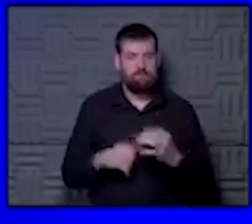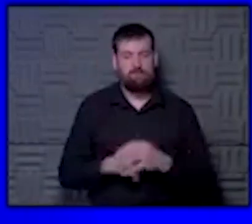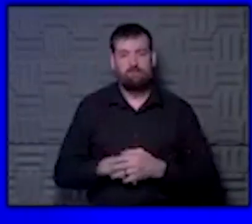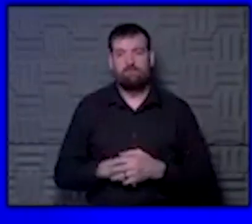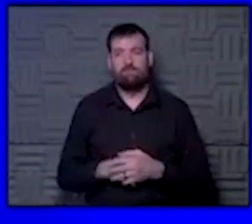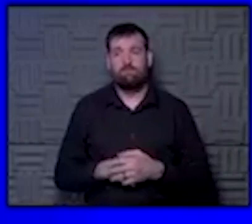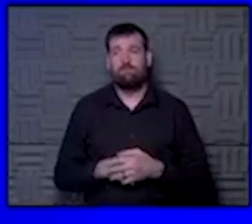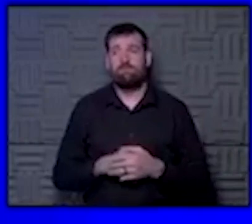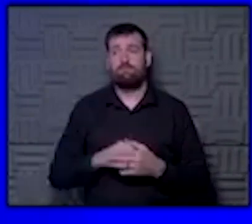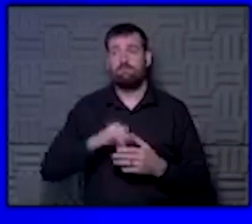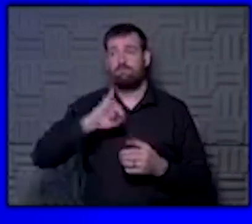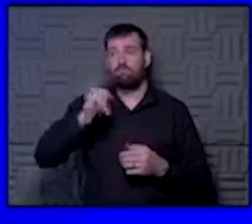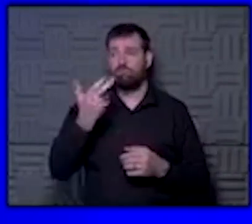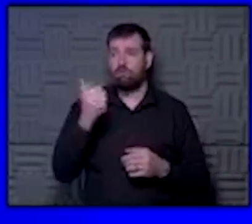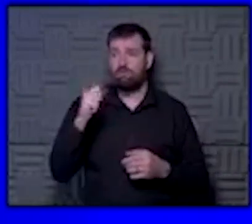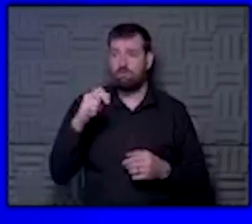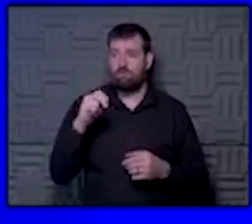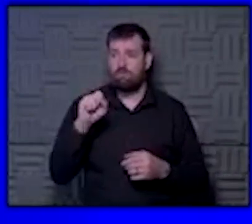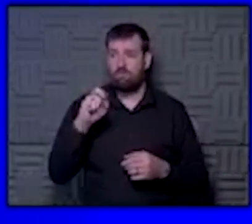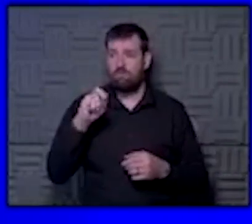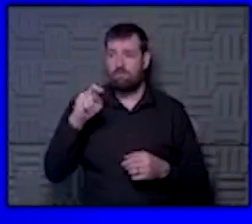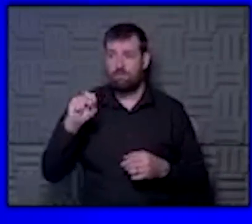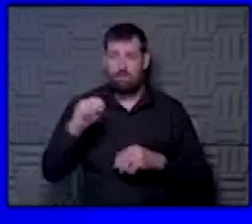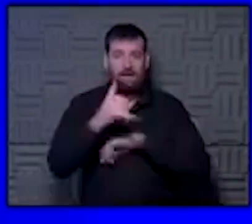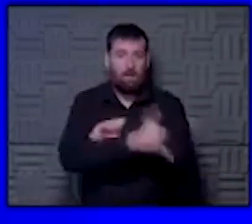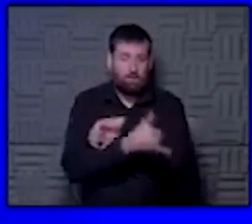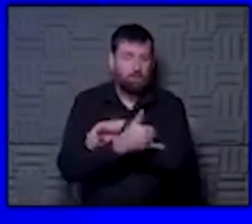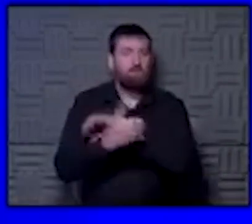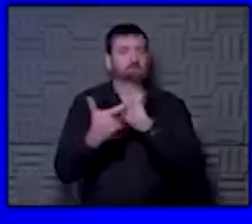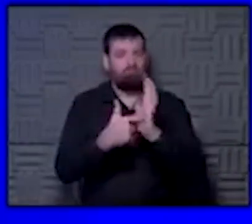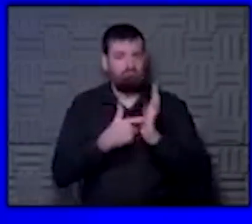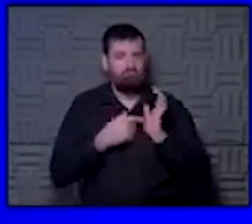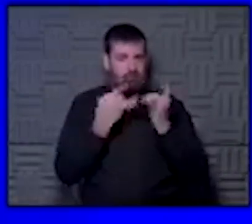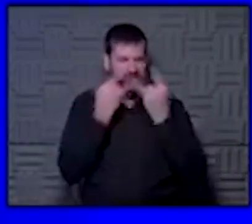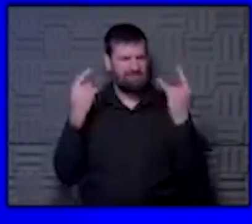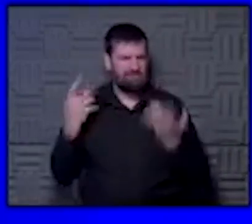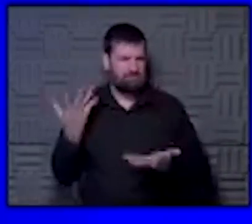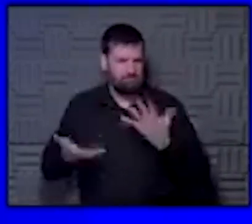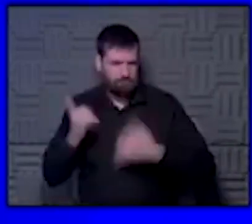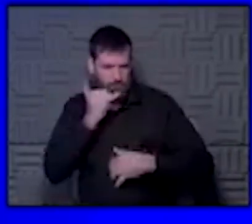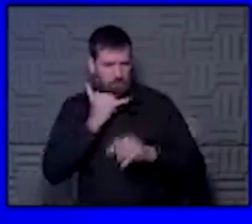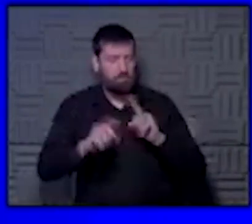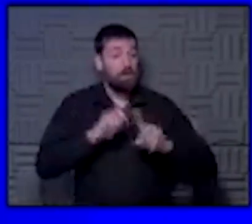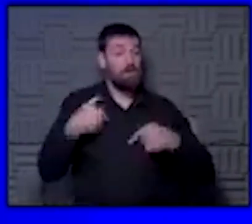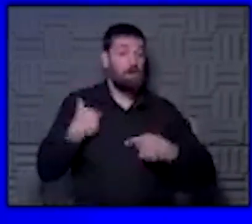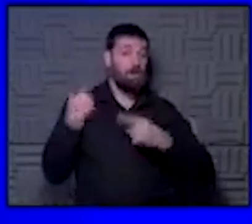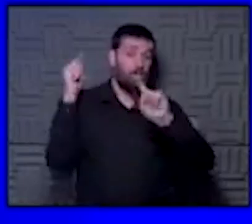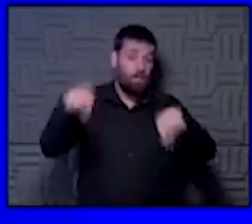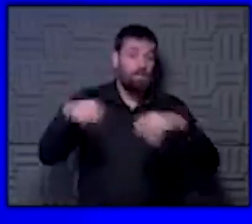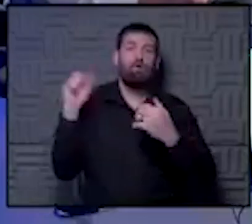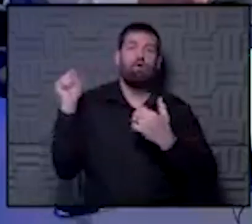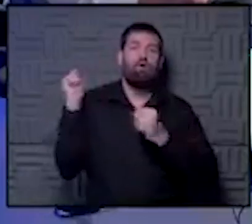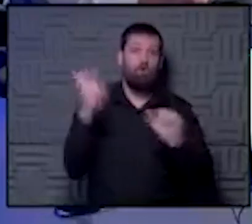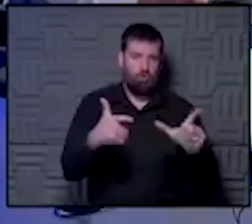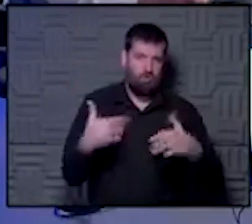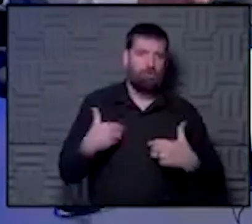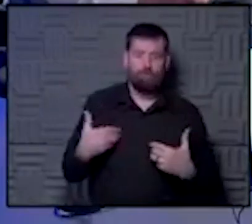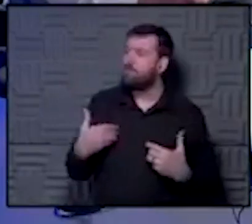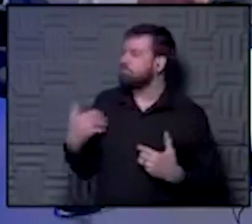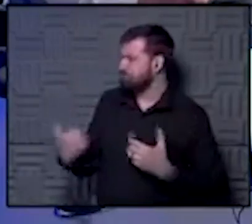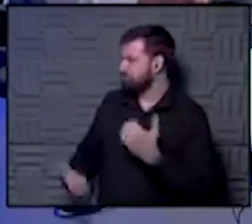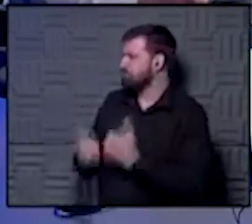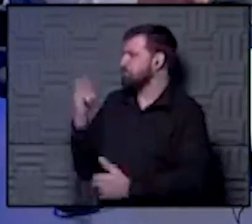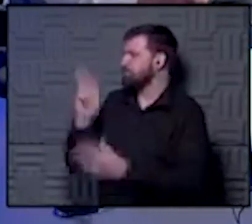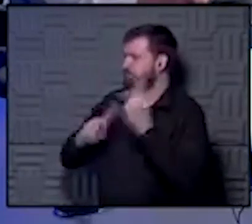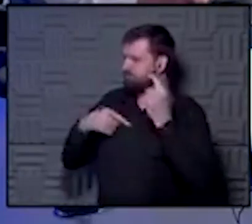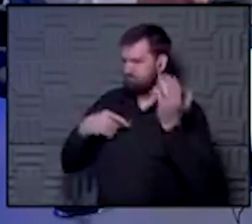So I think in Johnson County, probably masks are required, but I could be wrong. But when I went, everybody was in a mask. And that's what I've been hearing too from the majority of